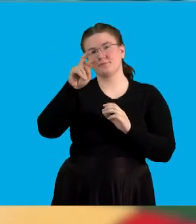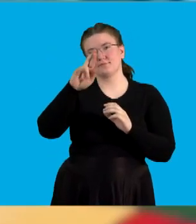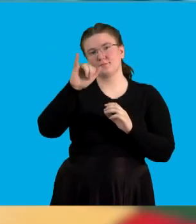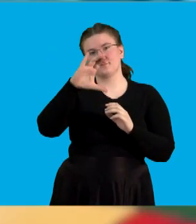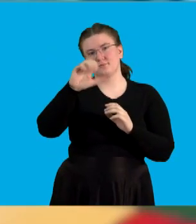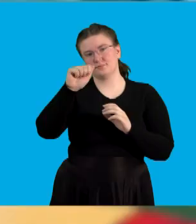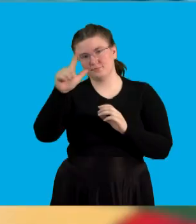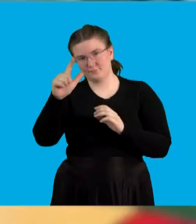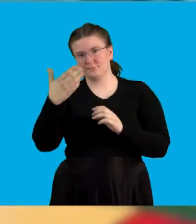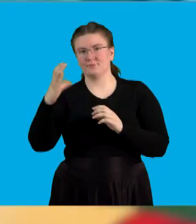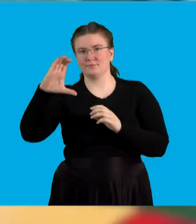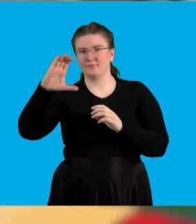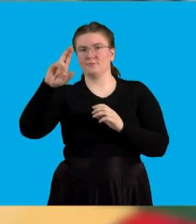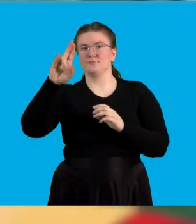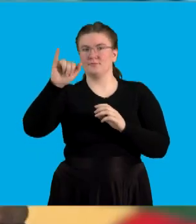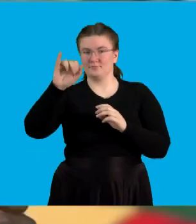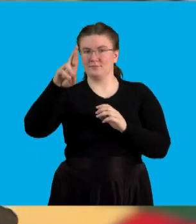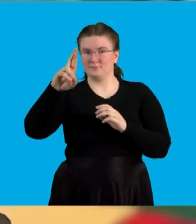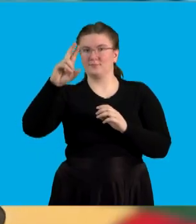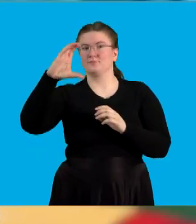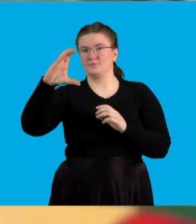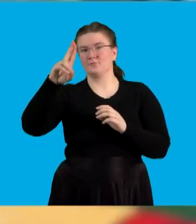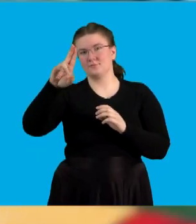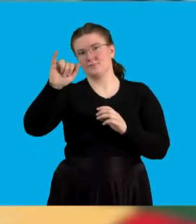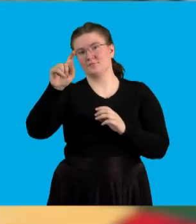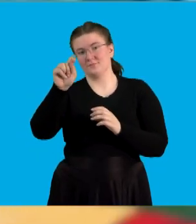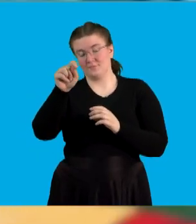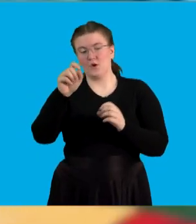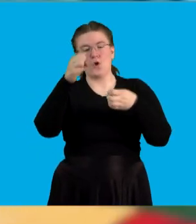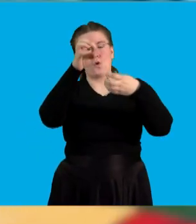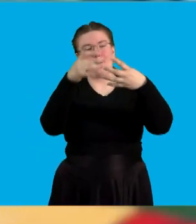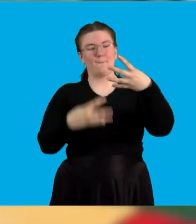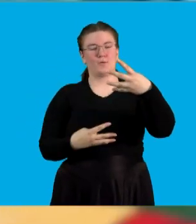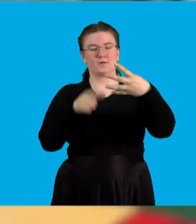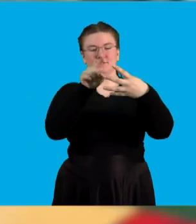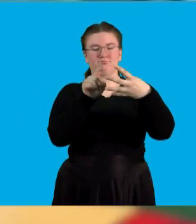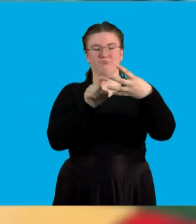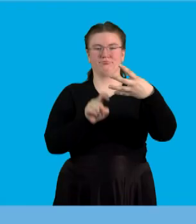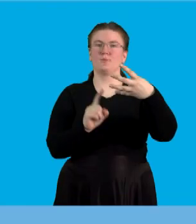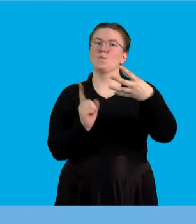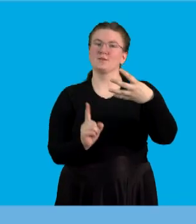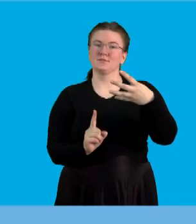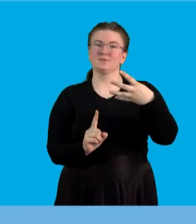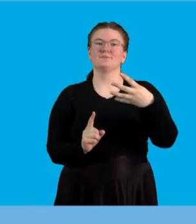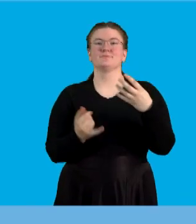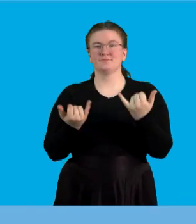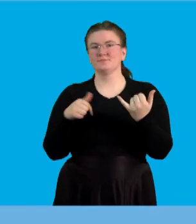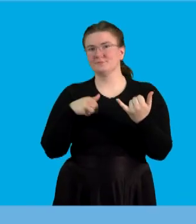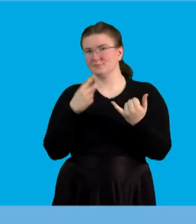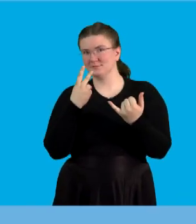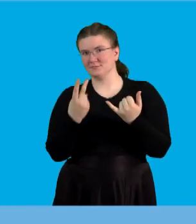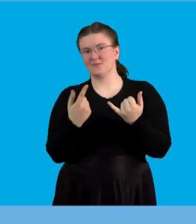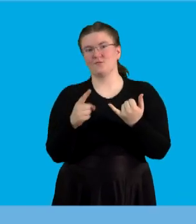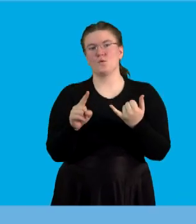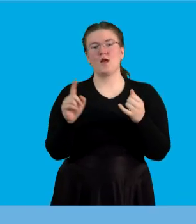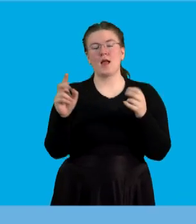circuit. So let's start. The components of an electrical circuit. So we are basically looking at the series circuit and the components that you